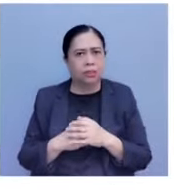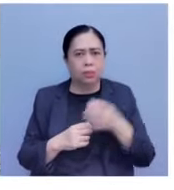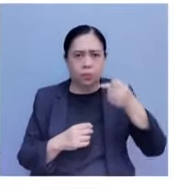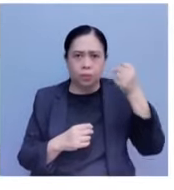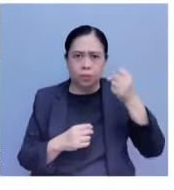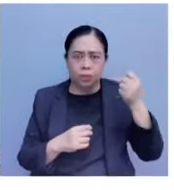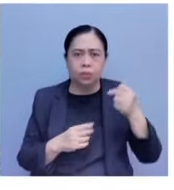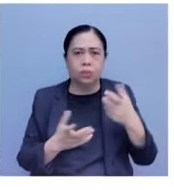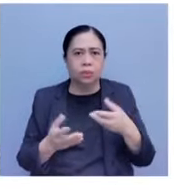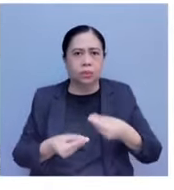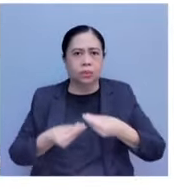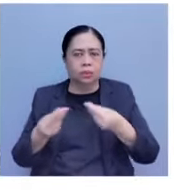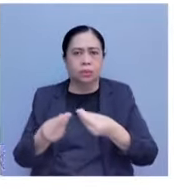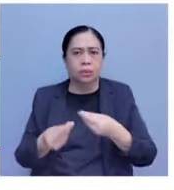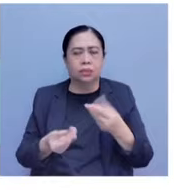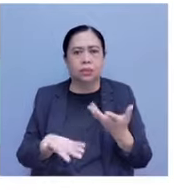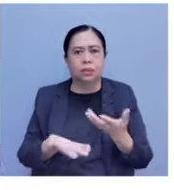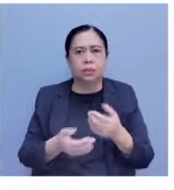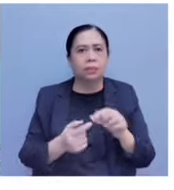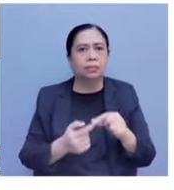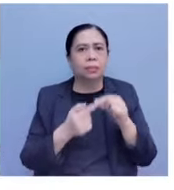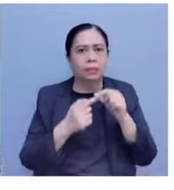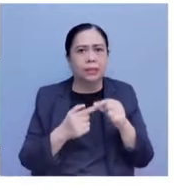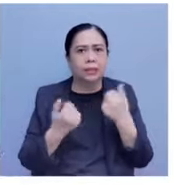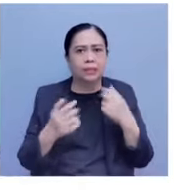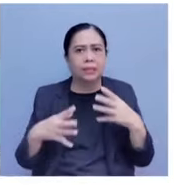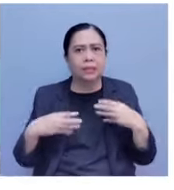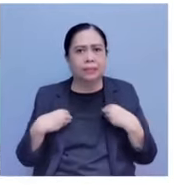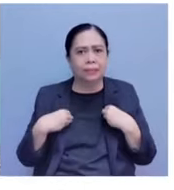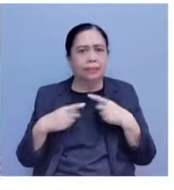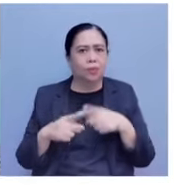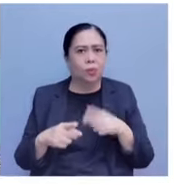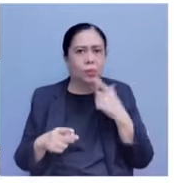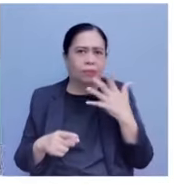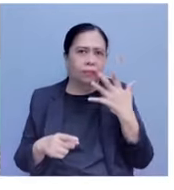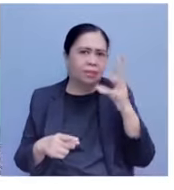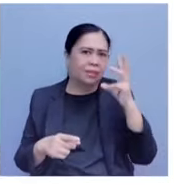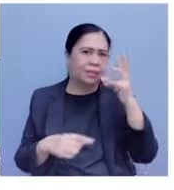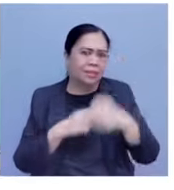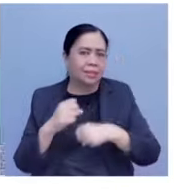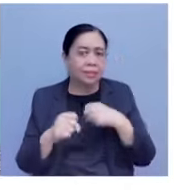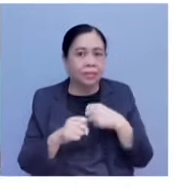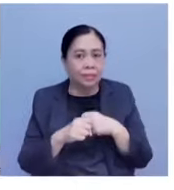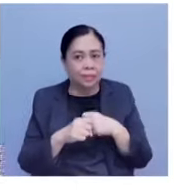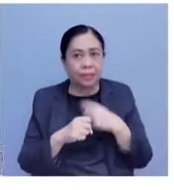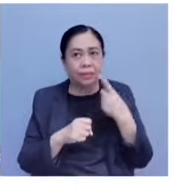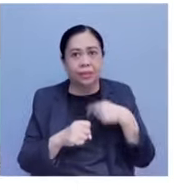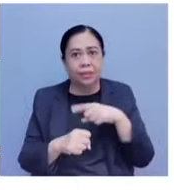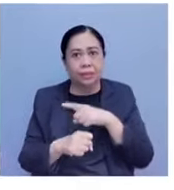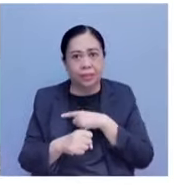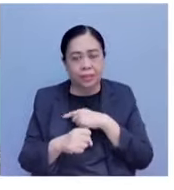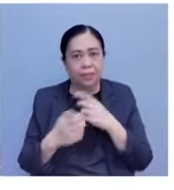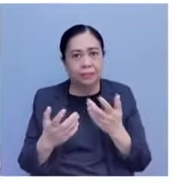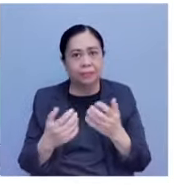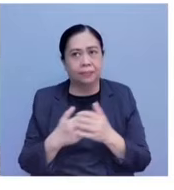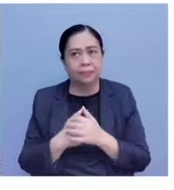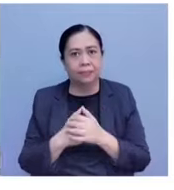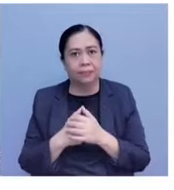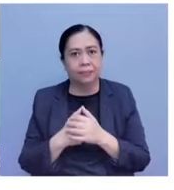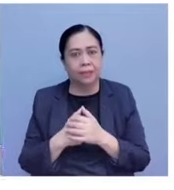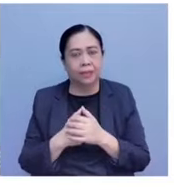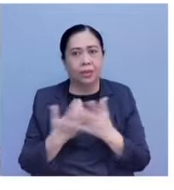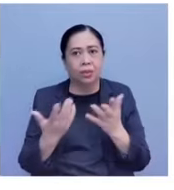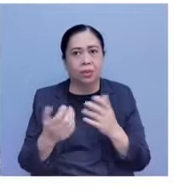the implementation of the Maharlika Fund, especially they admitted that this will take 5-6 years for us to